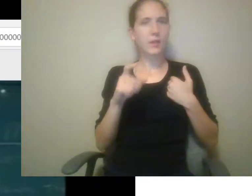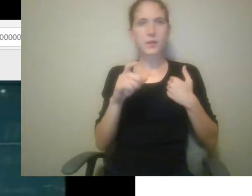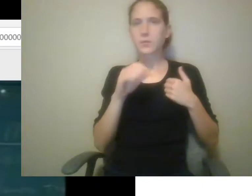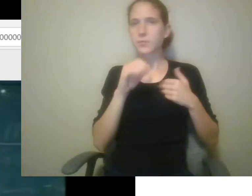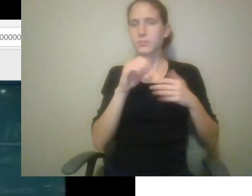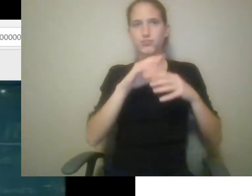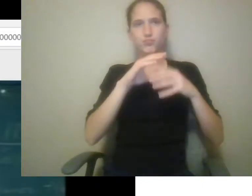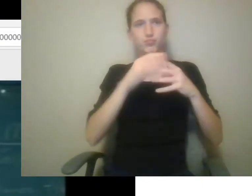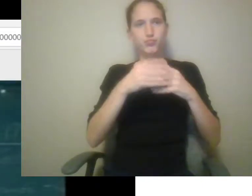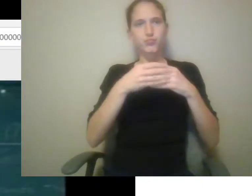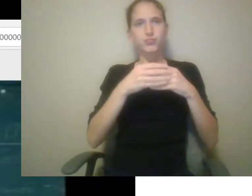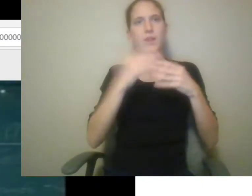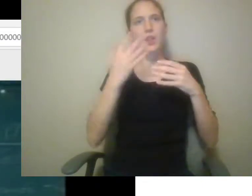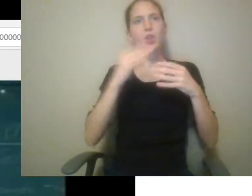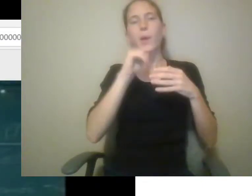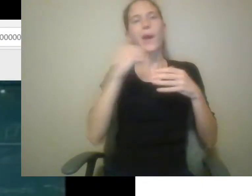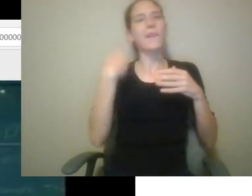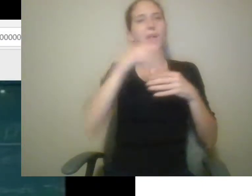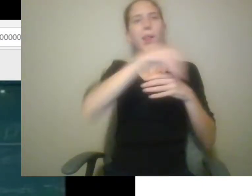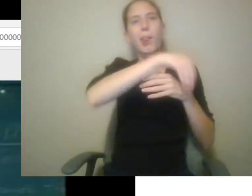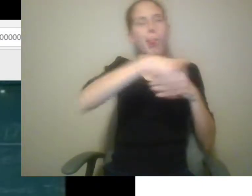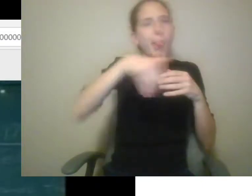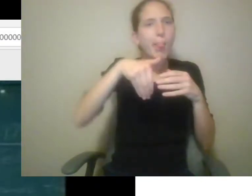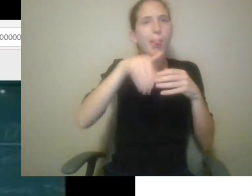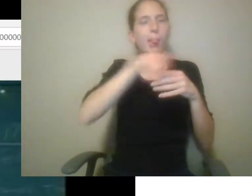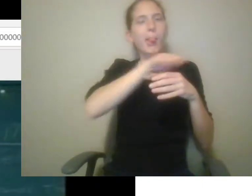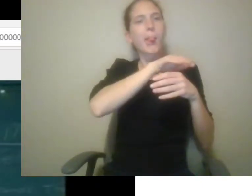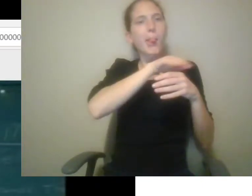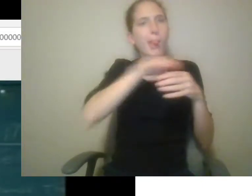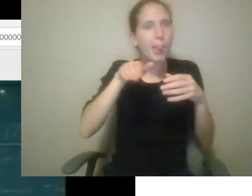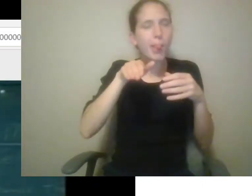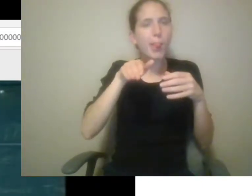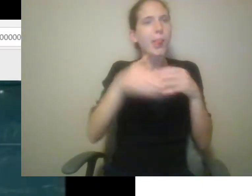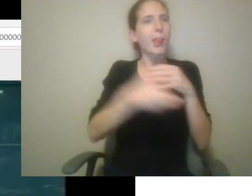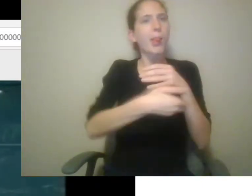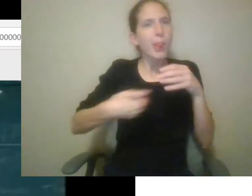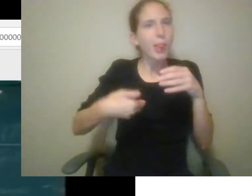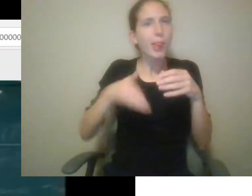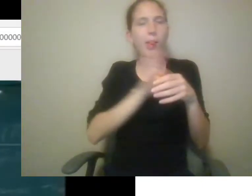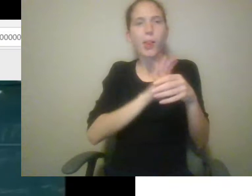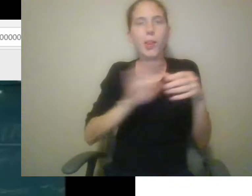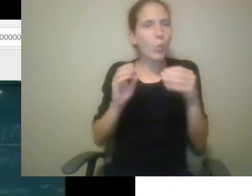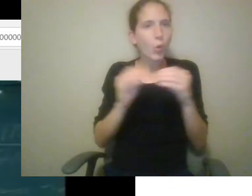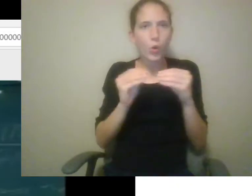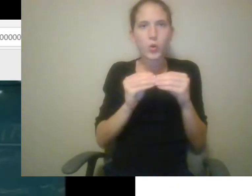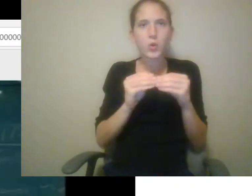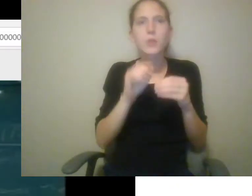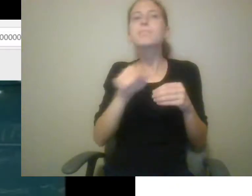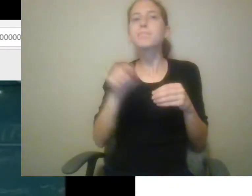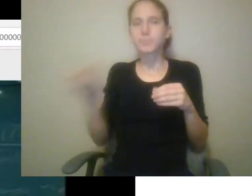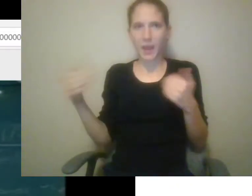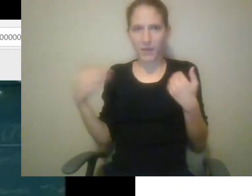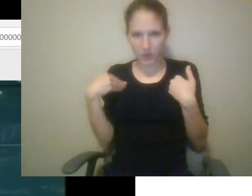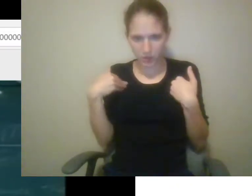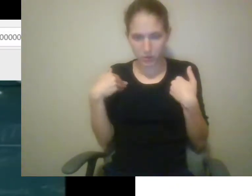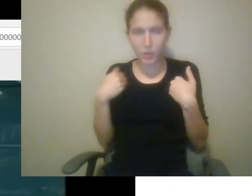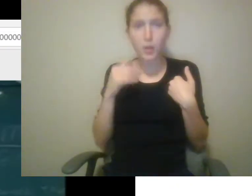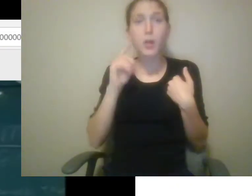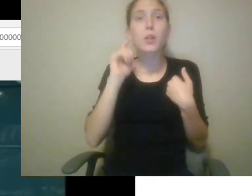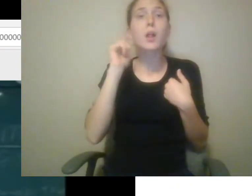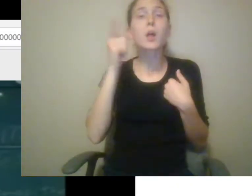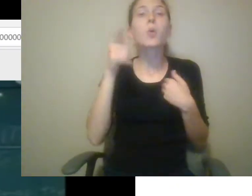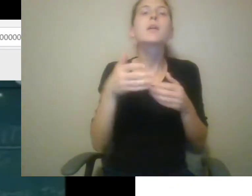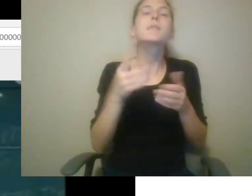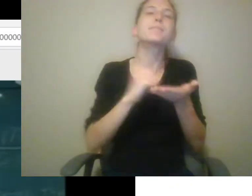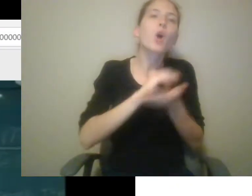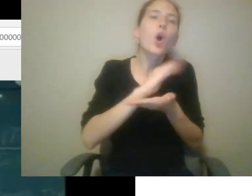Remember I told you, after we go through diffusion and osmosis, we will sit down and review all the parts of the cell again. When we do that review with